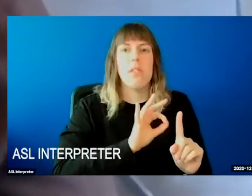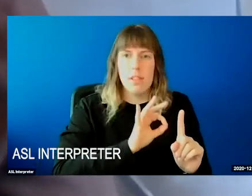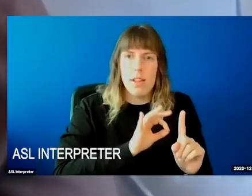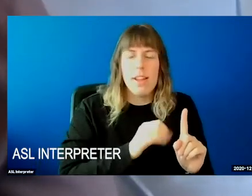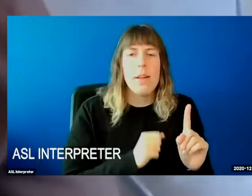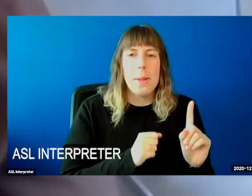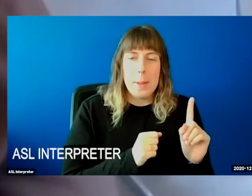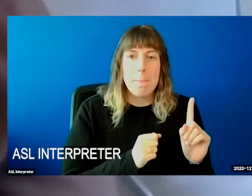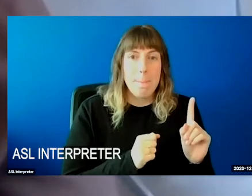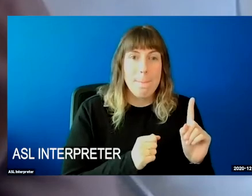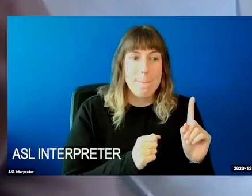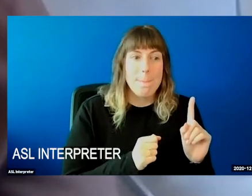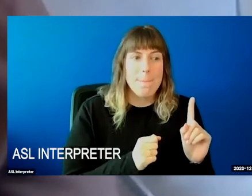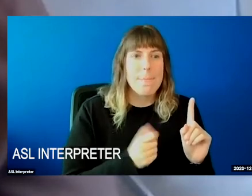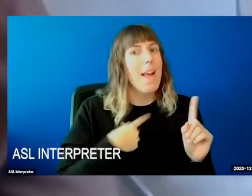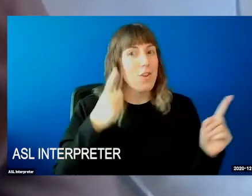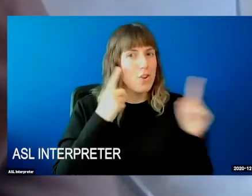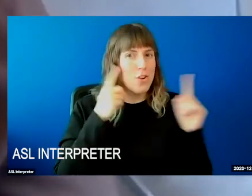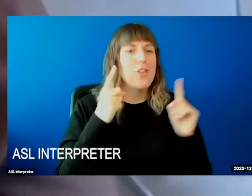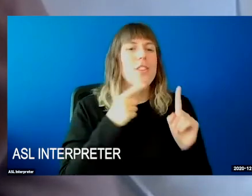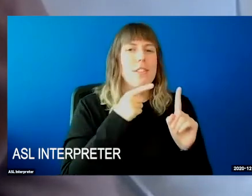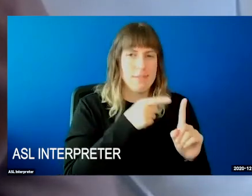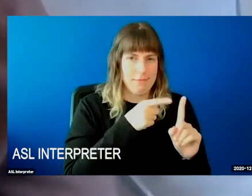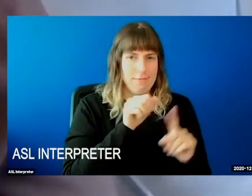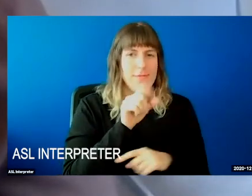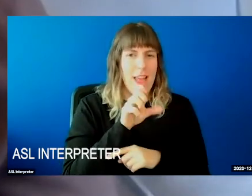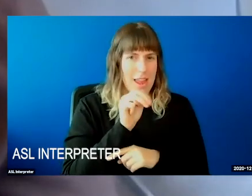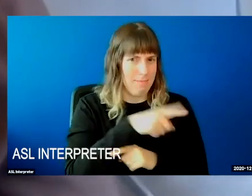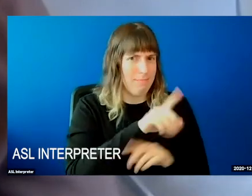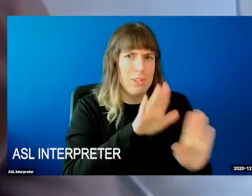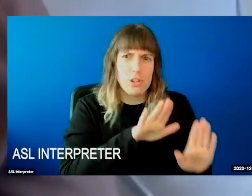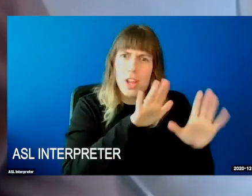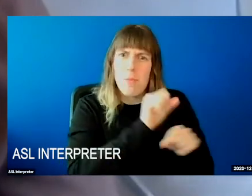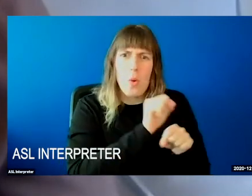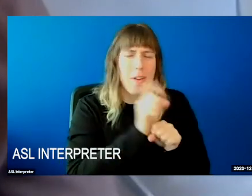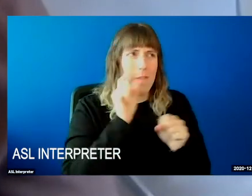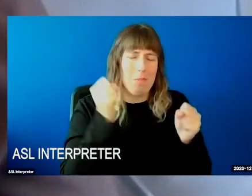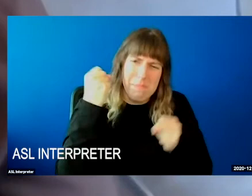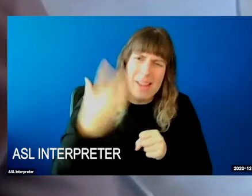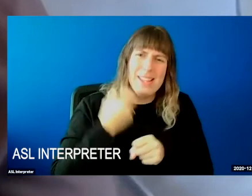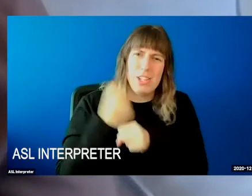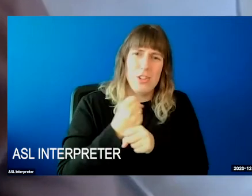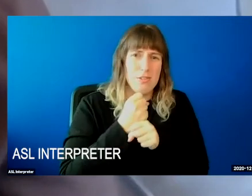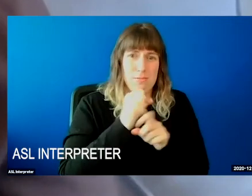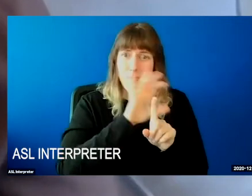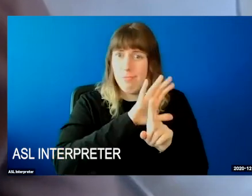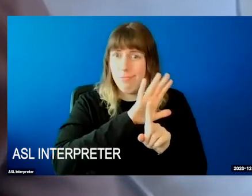I hear that you have done all kinds of incredible work for decades around the world.